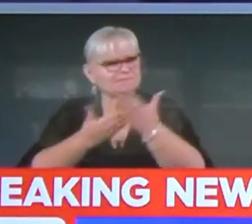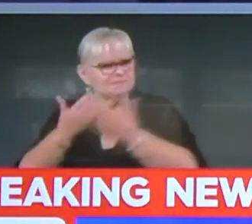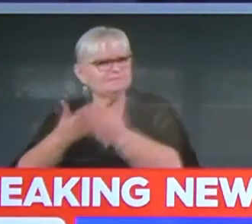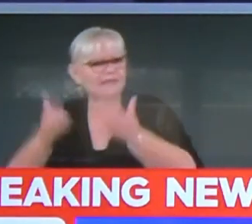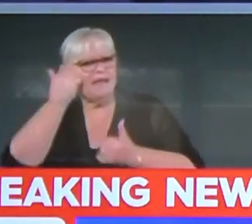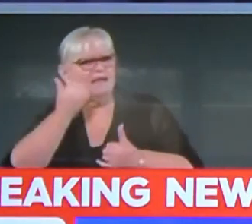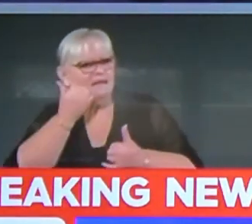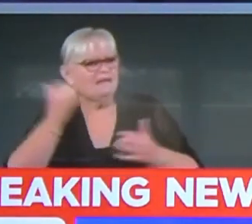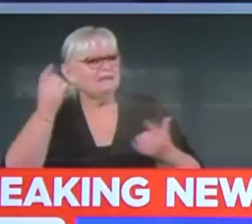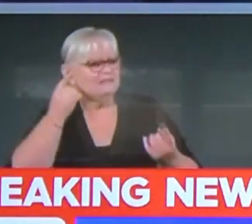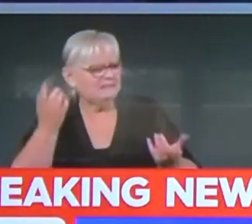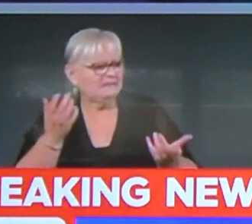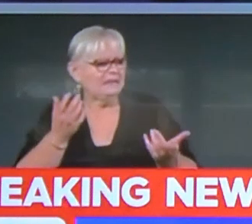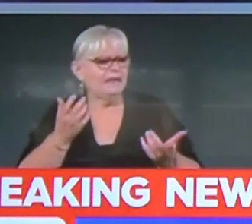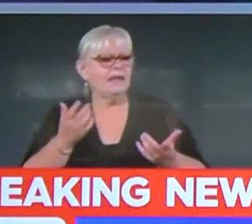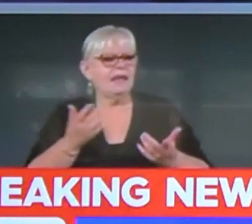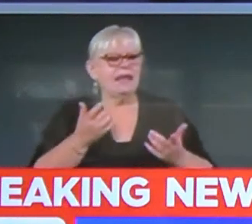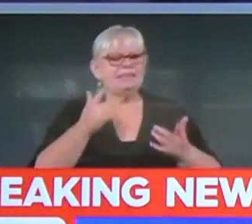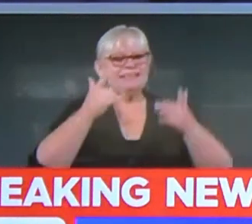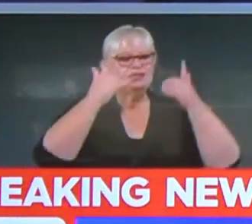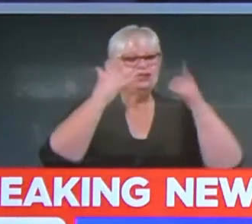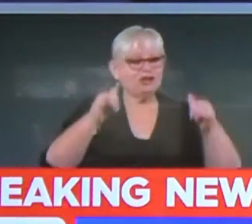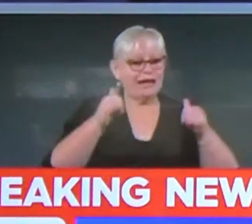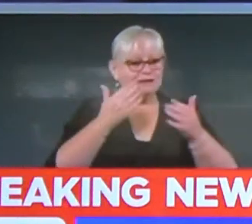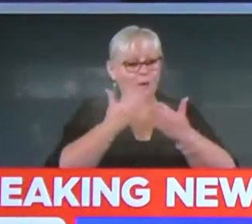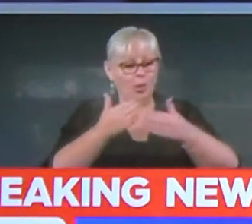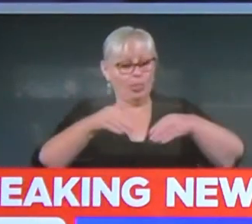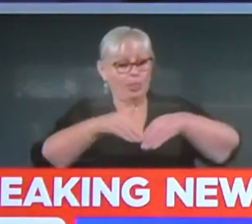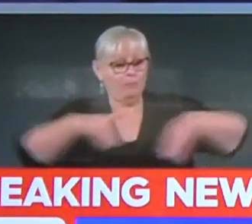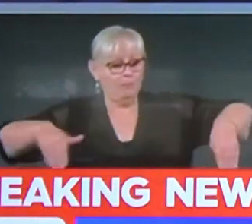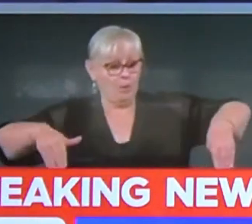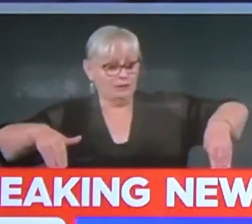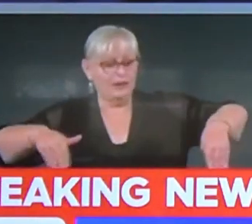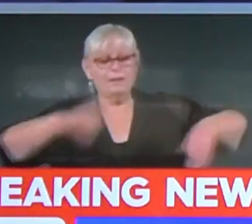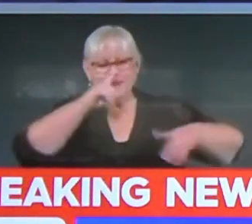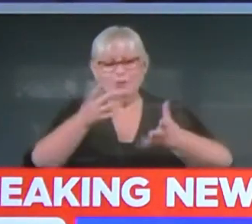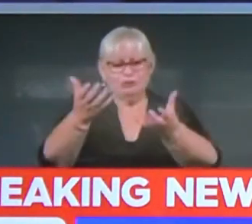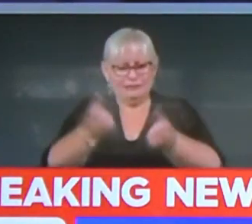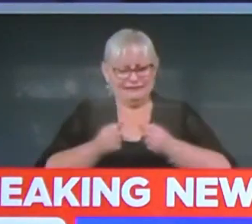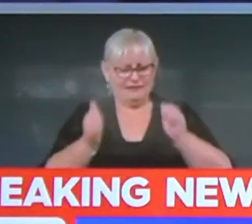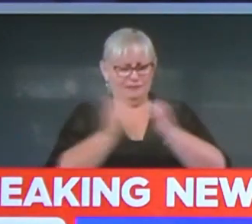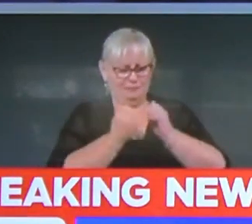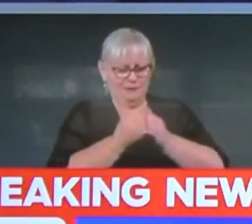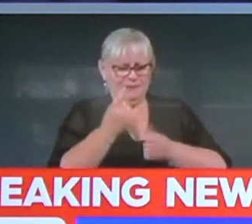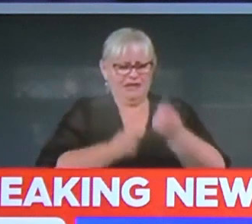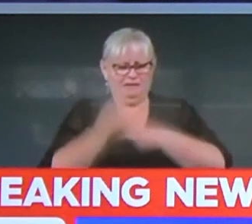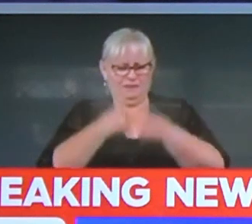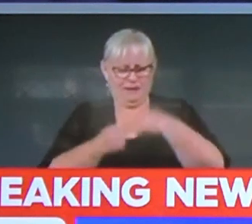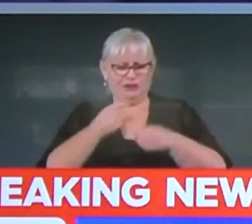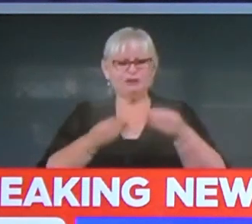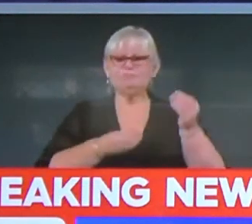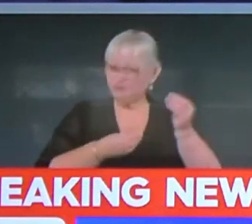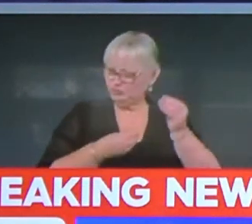evidence that the checks there, although people are being given material, are not